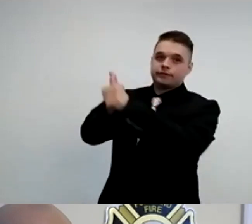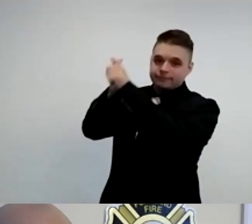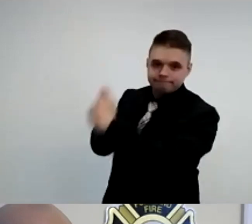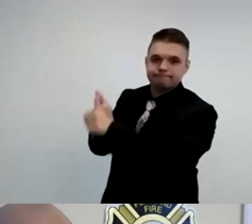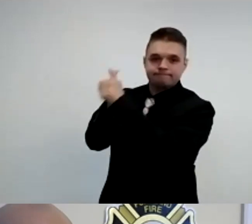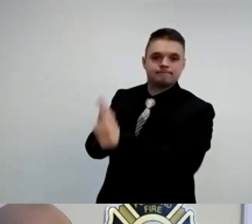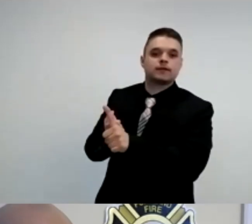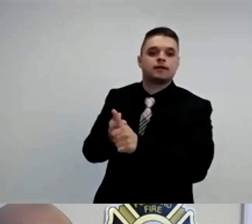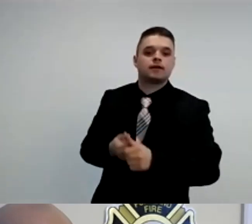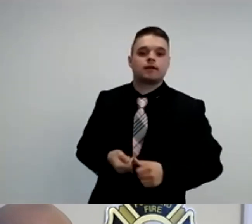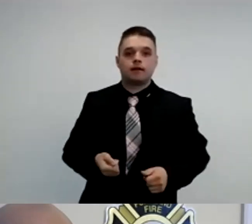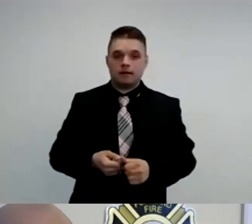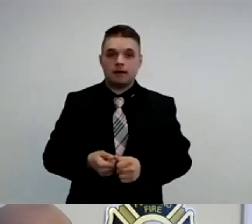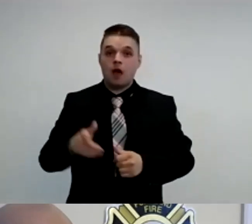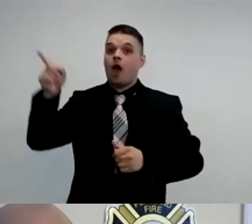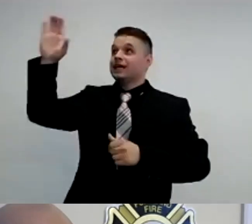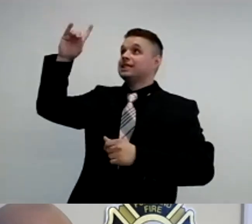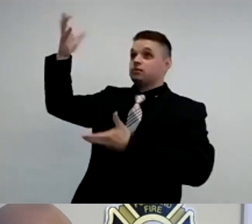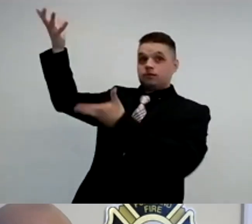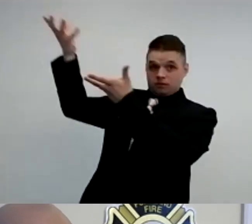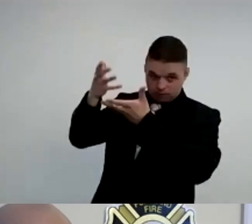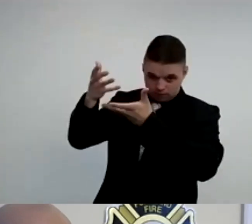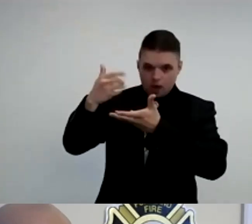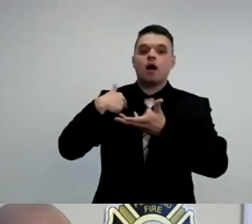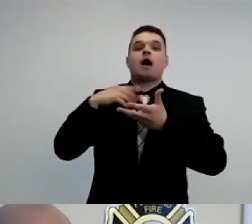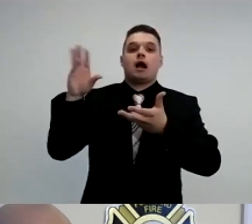the end point of their true infectious period.